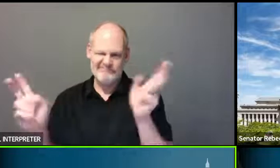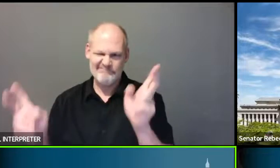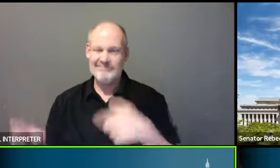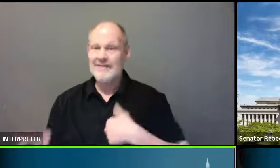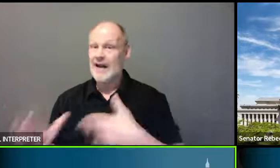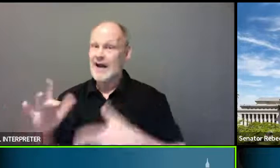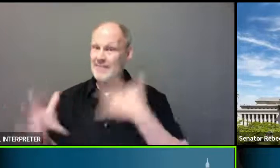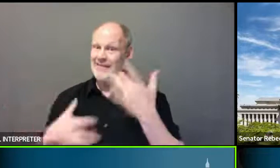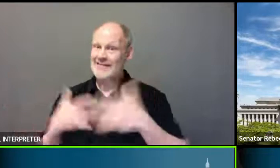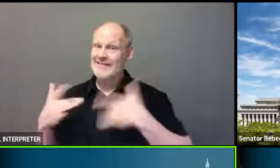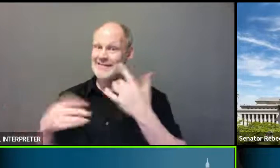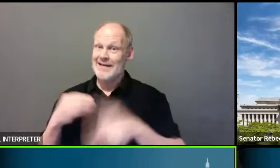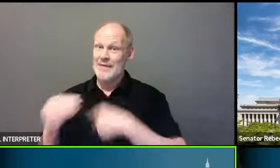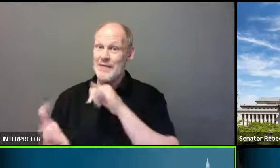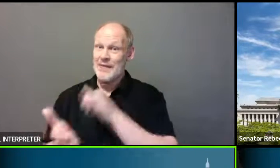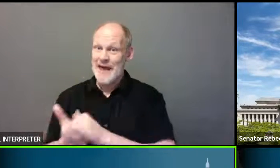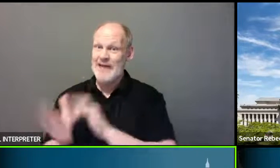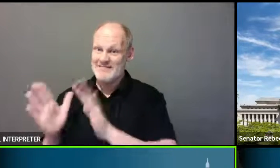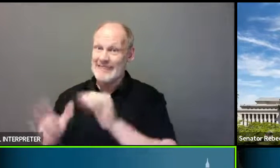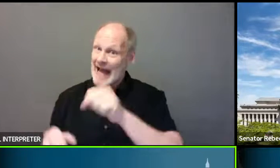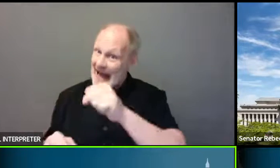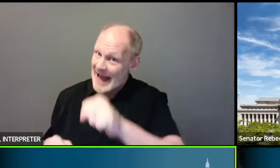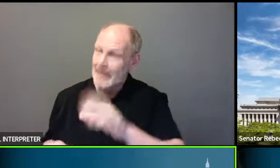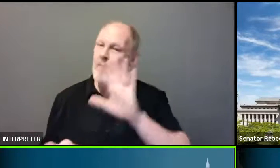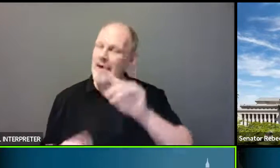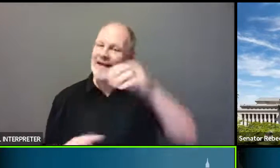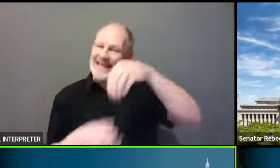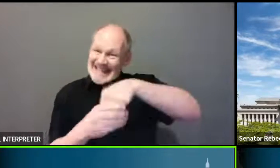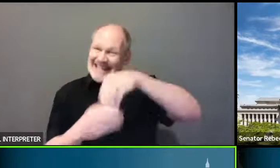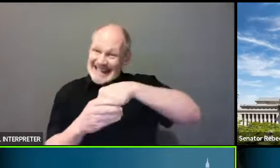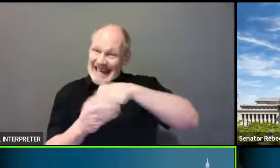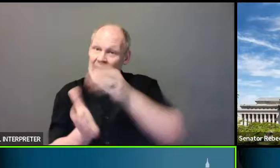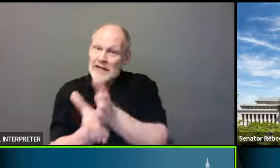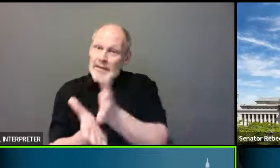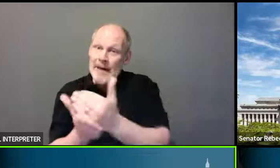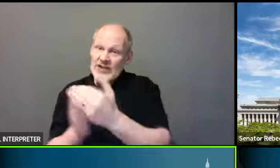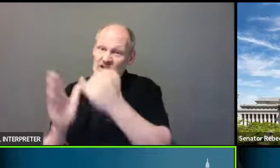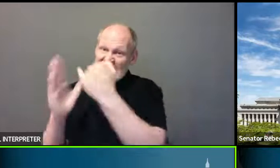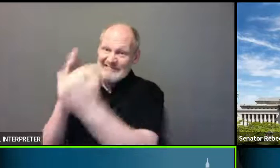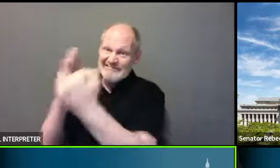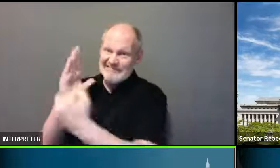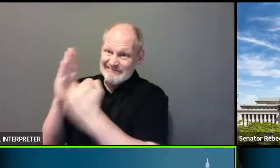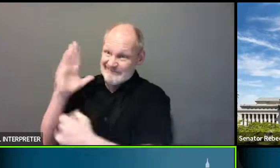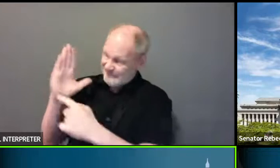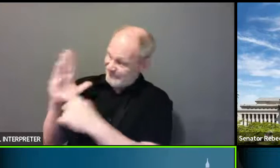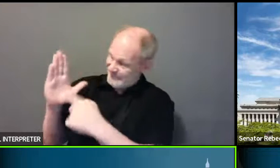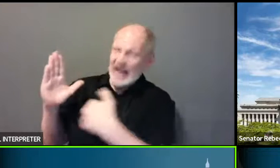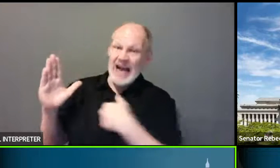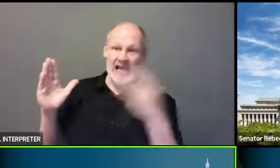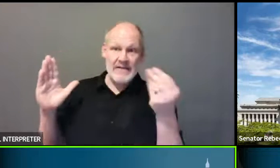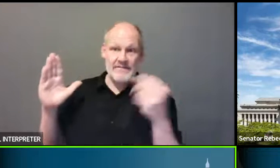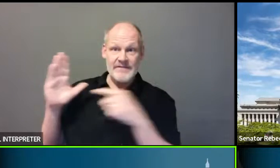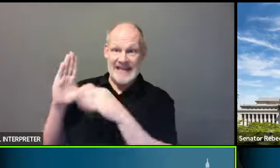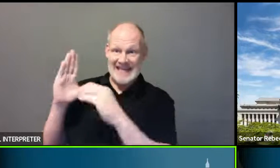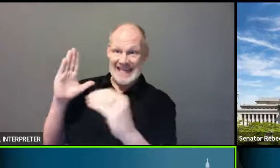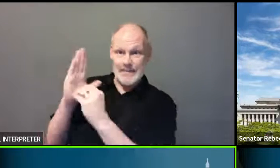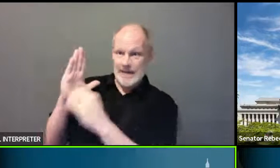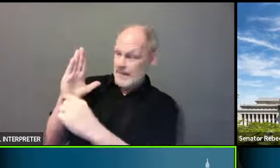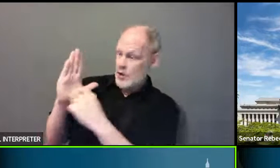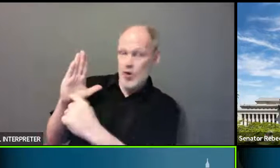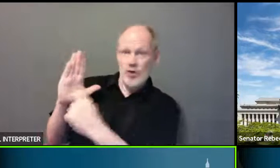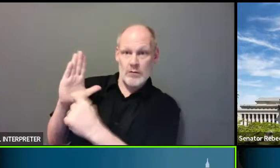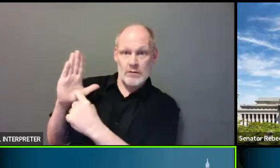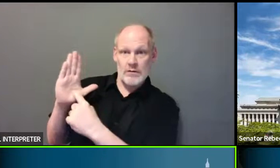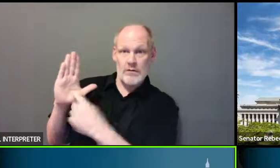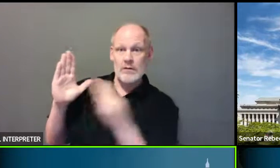But in the House Supplemental Operating Budget, I have some funding in there